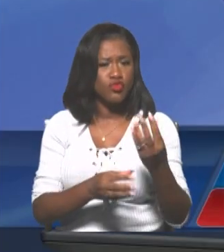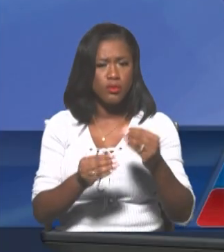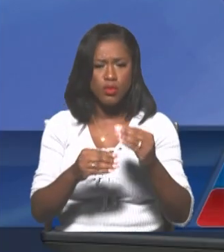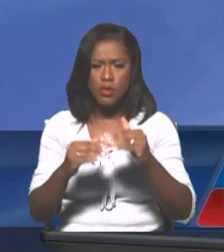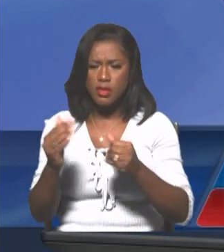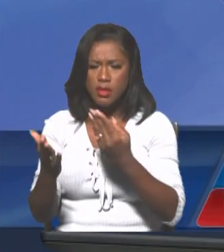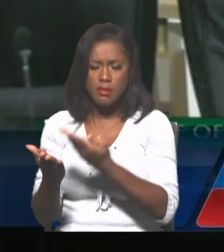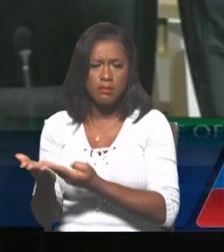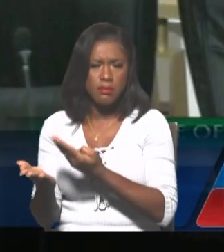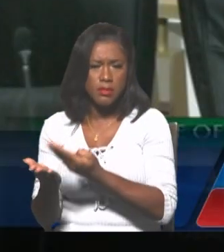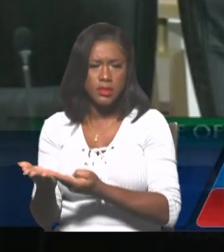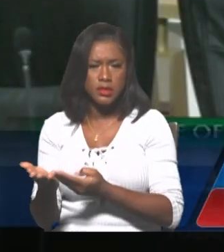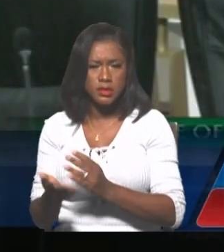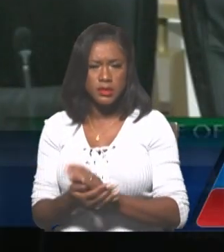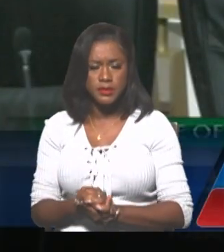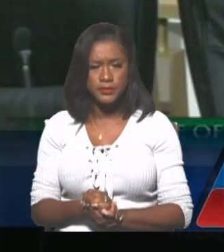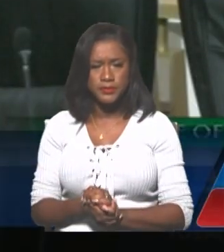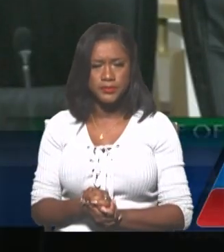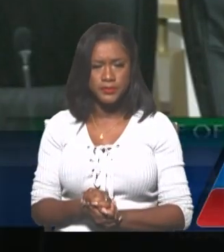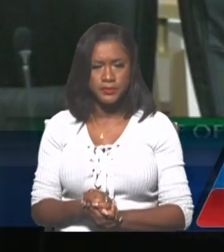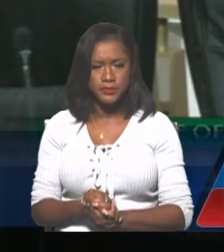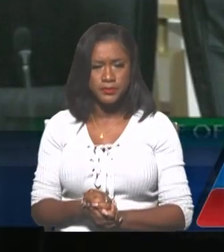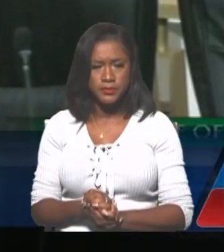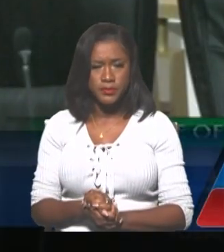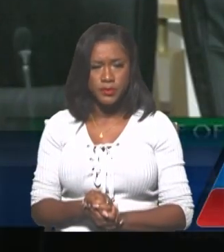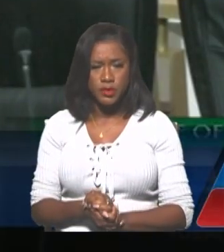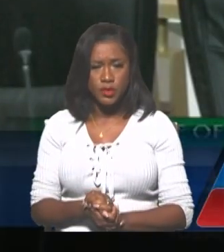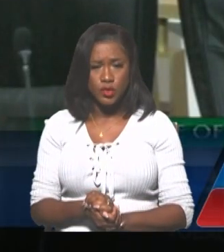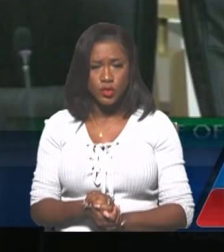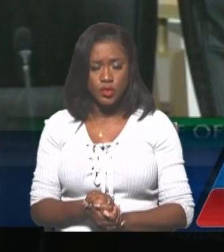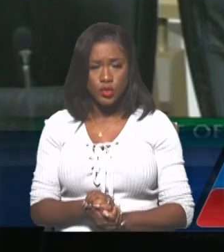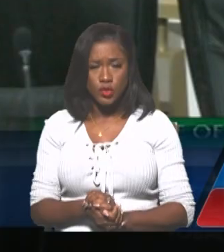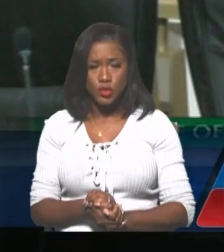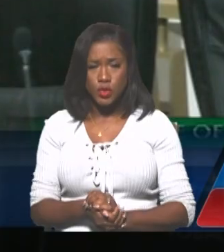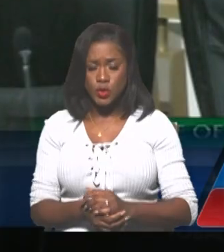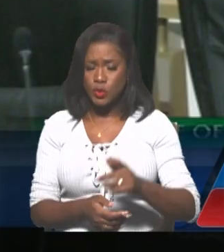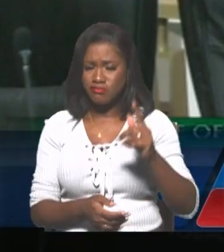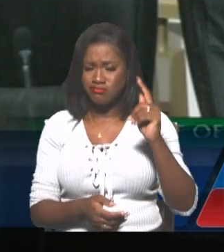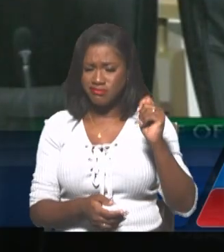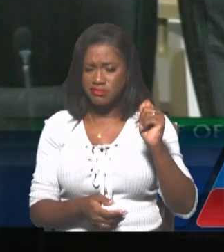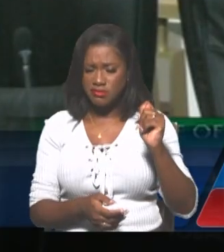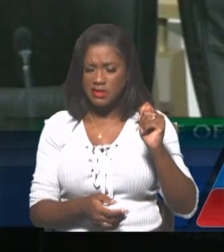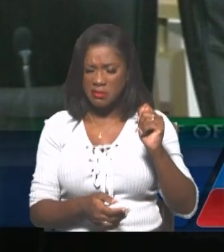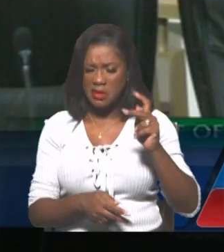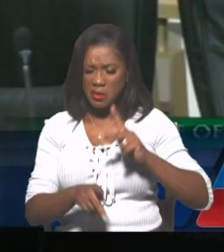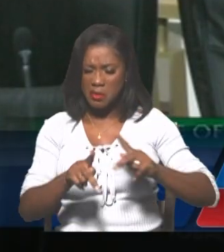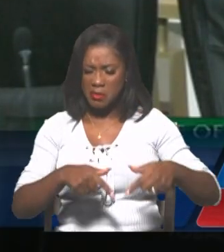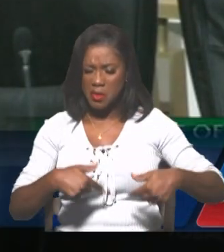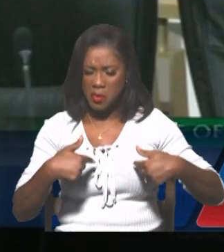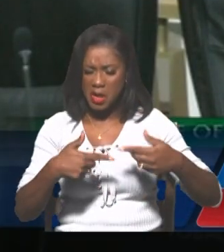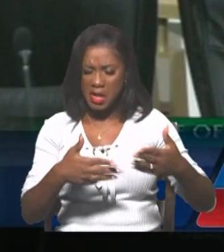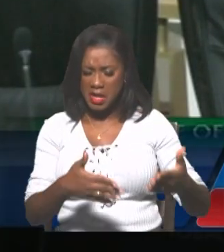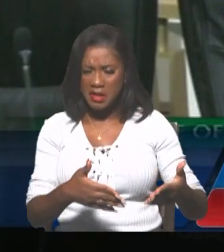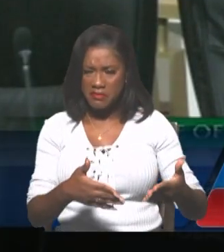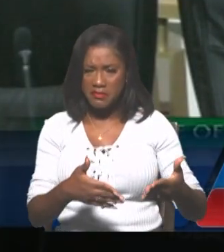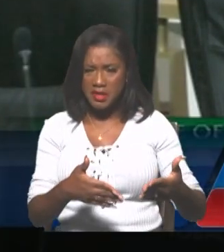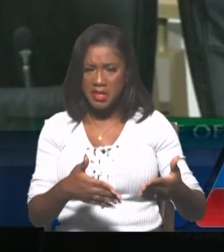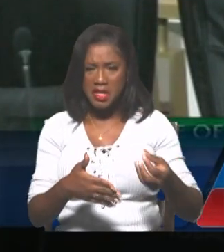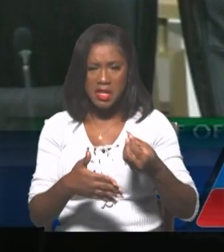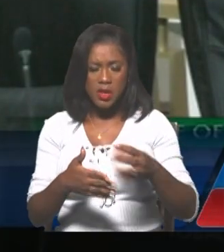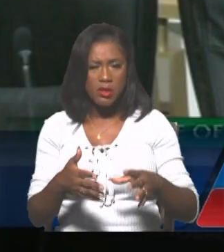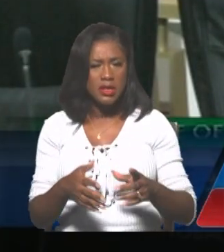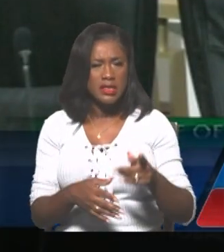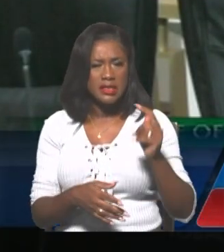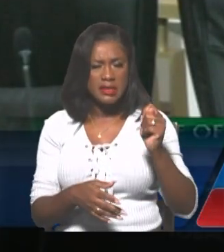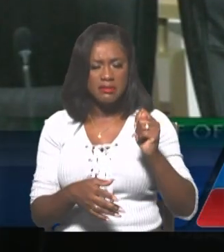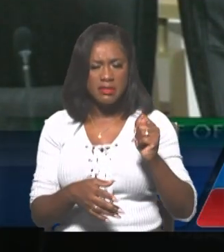budget. The dynamics of the Tobago population is lost and rendered invisible. And the fact that the